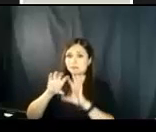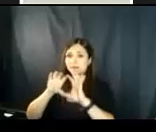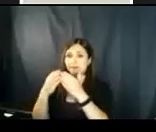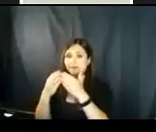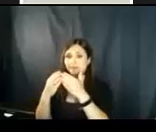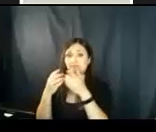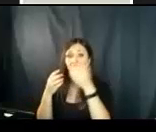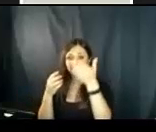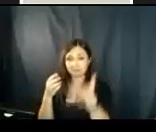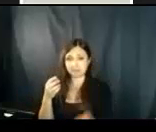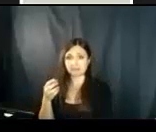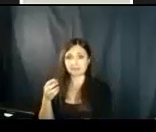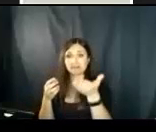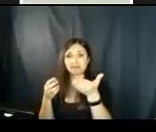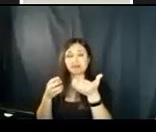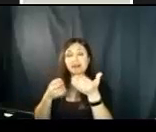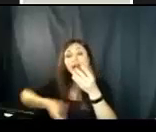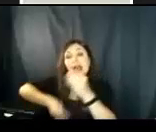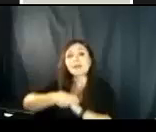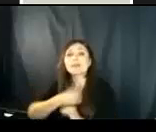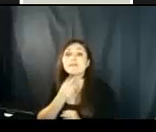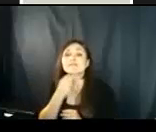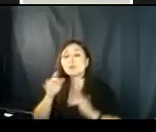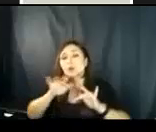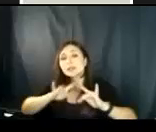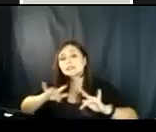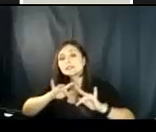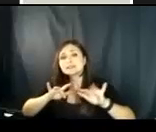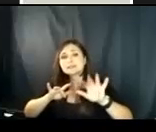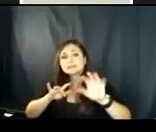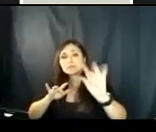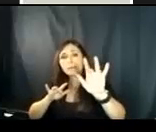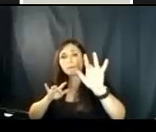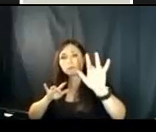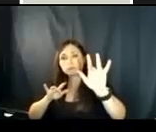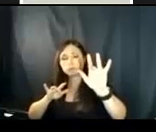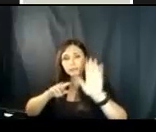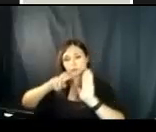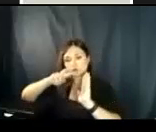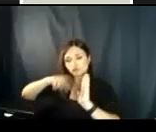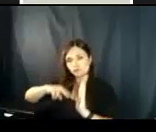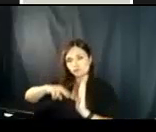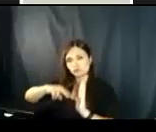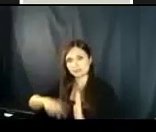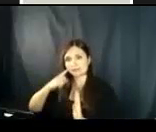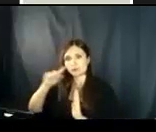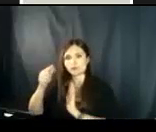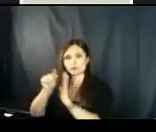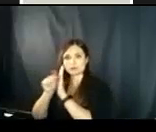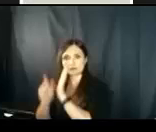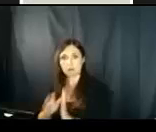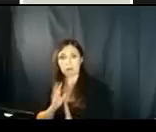able to add her voice in here and read this information to learners. So I thought that was pretty cool